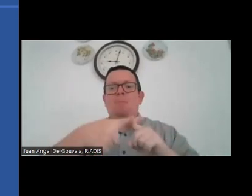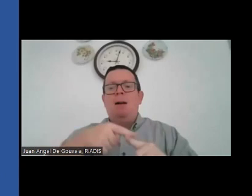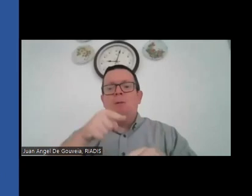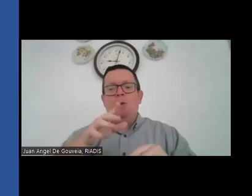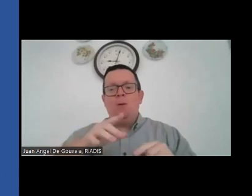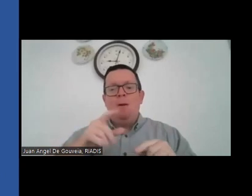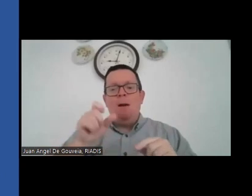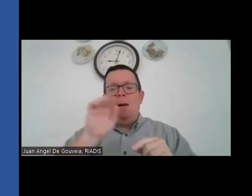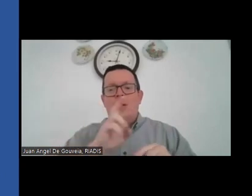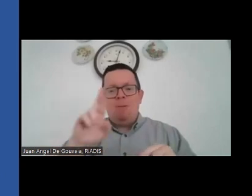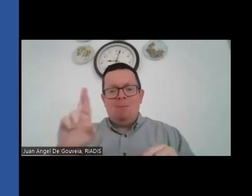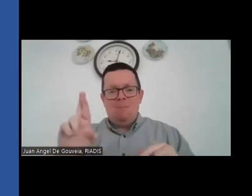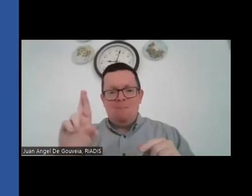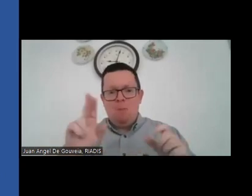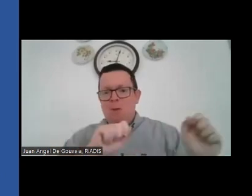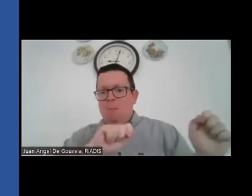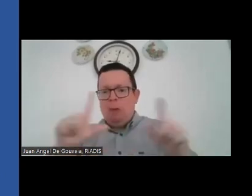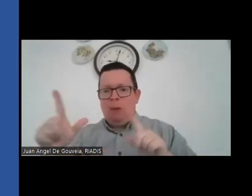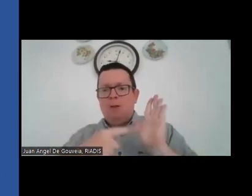Next, please.